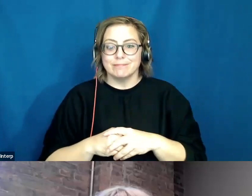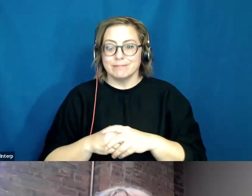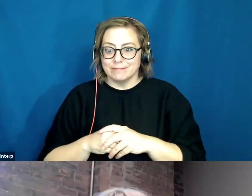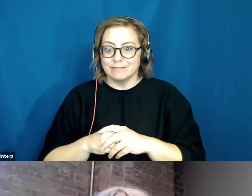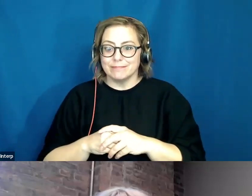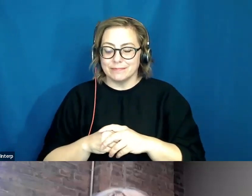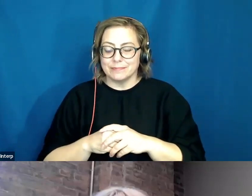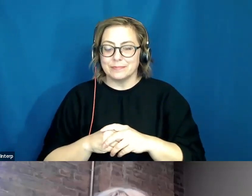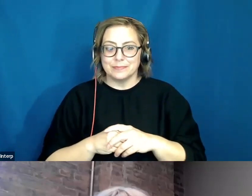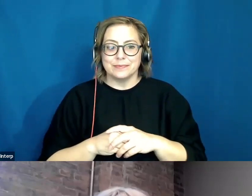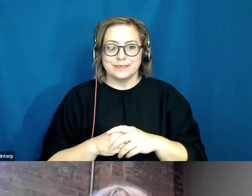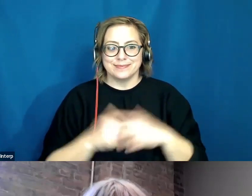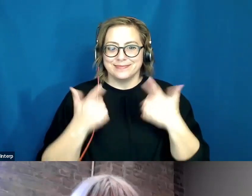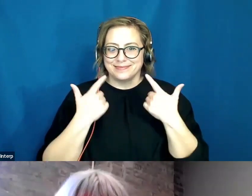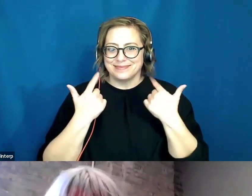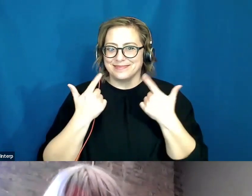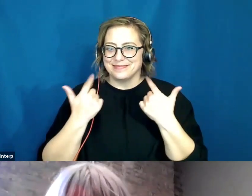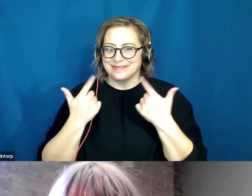know,